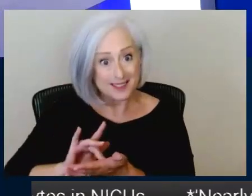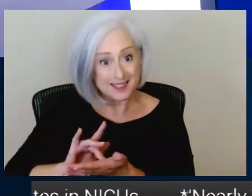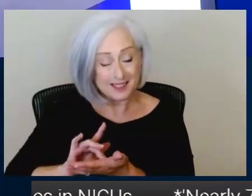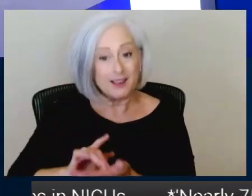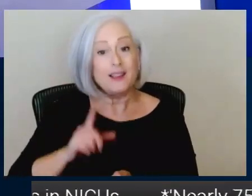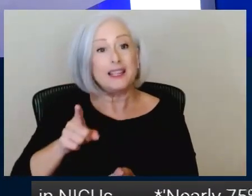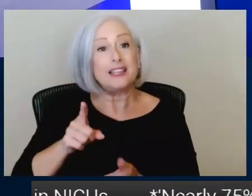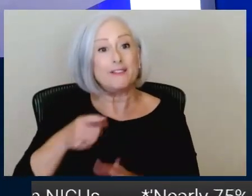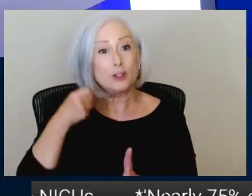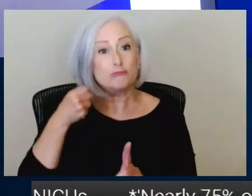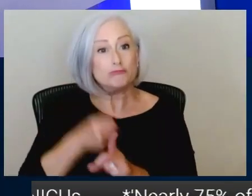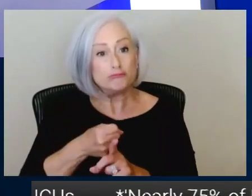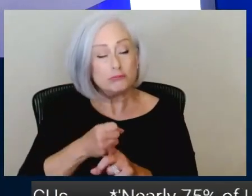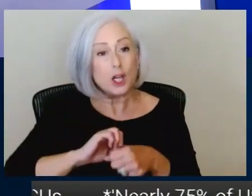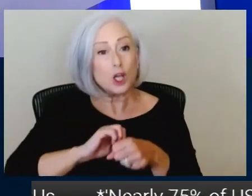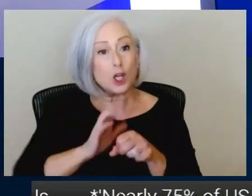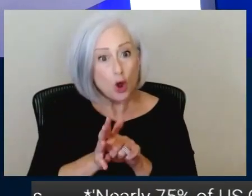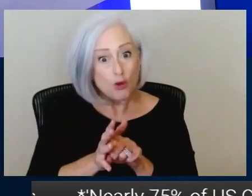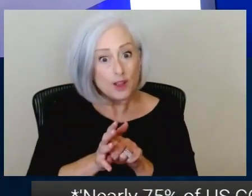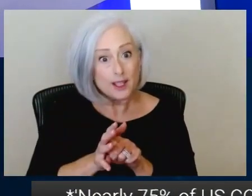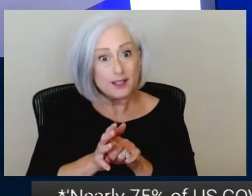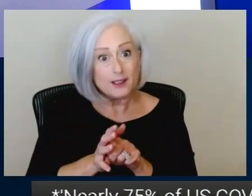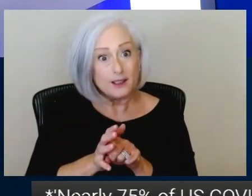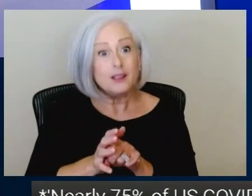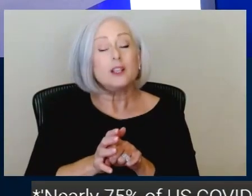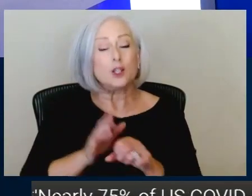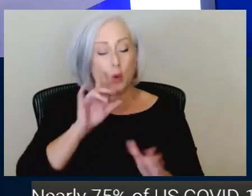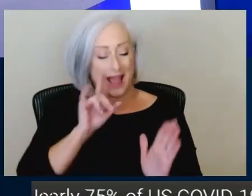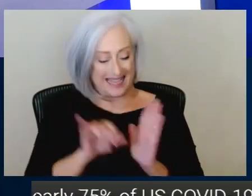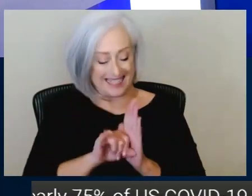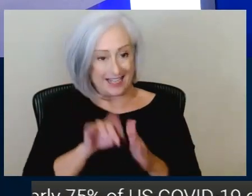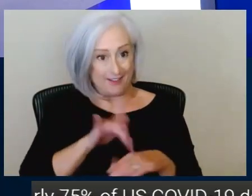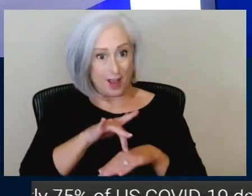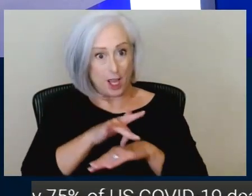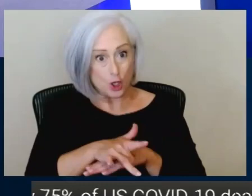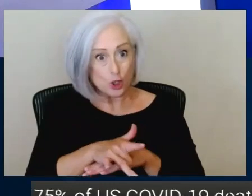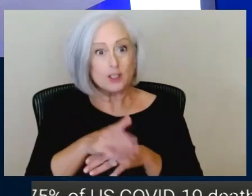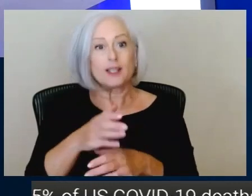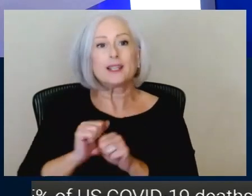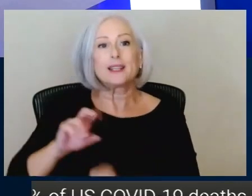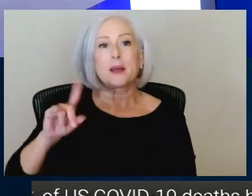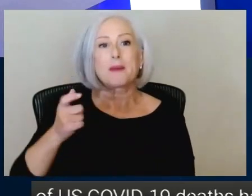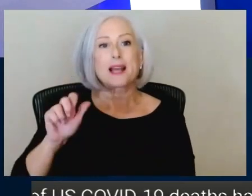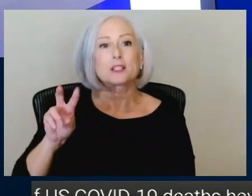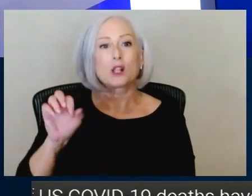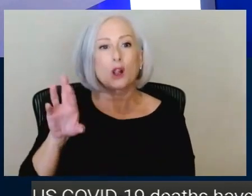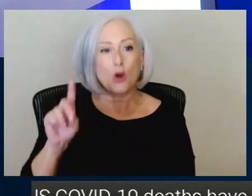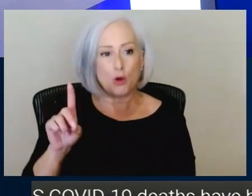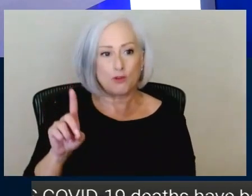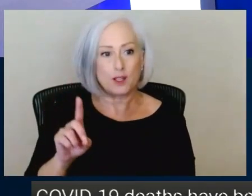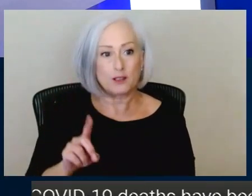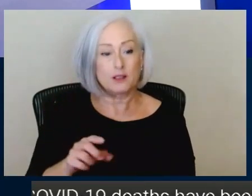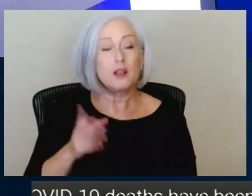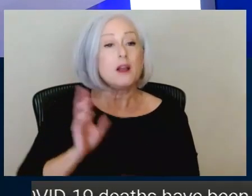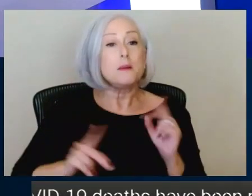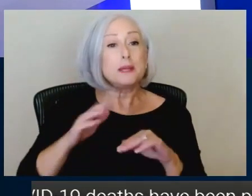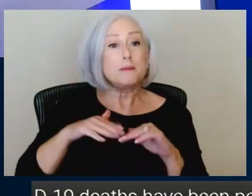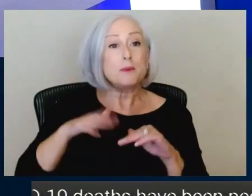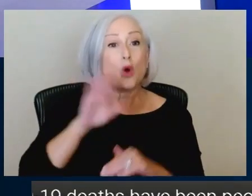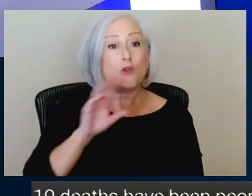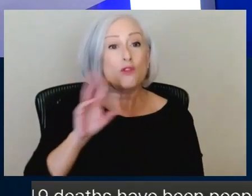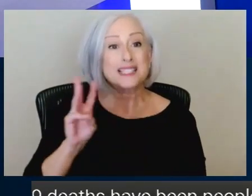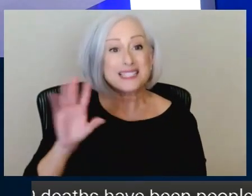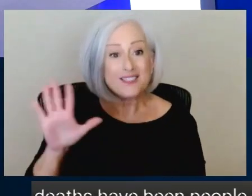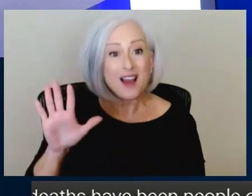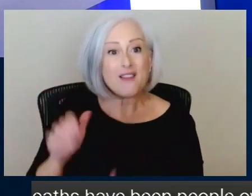And I think that's an important point, because if you look at the percent vaccination in those who are 65 and older, who's still at the most highest